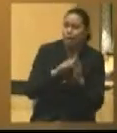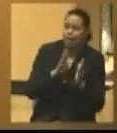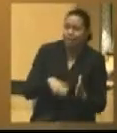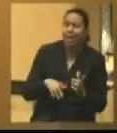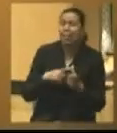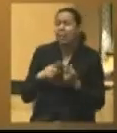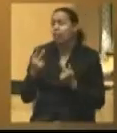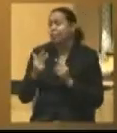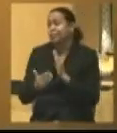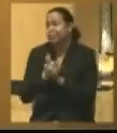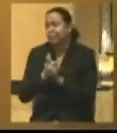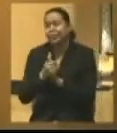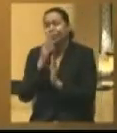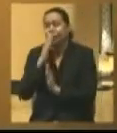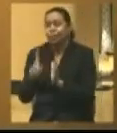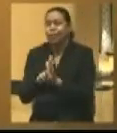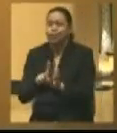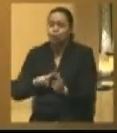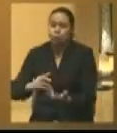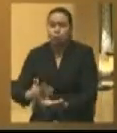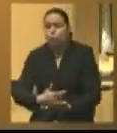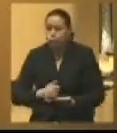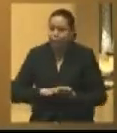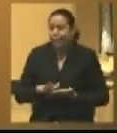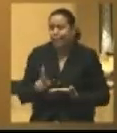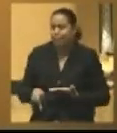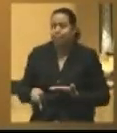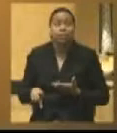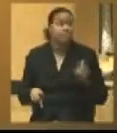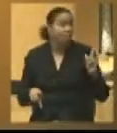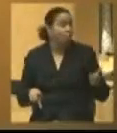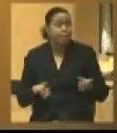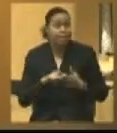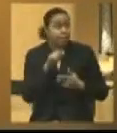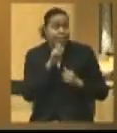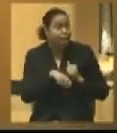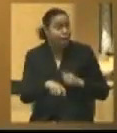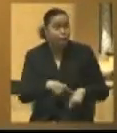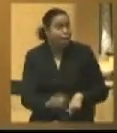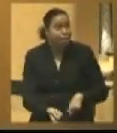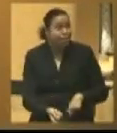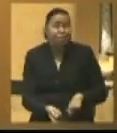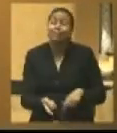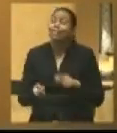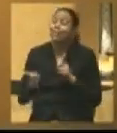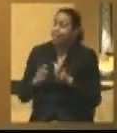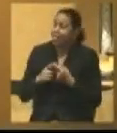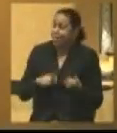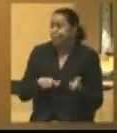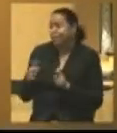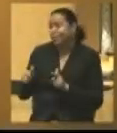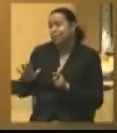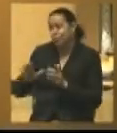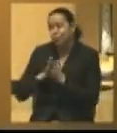13th Amendment comes along to mop up the debris. Exactly. Now comes your book, which that wasn't long-winded at all. now comes your book, which